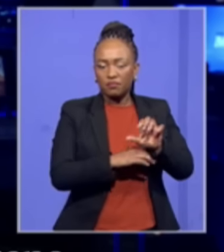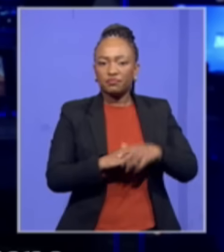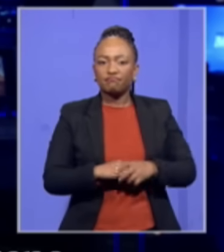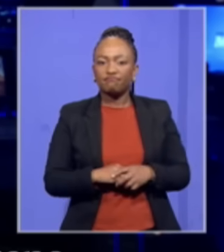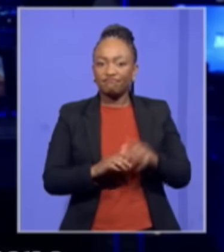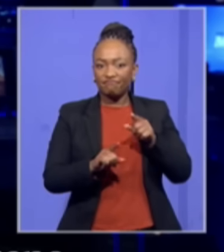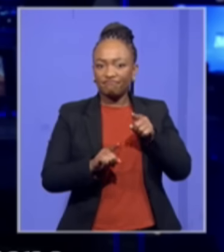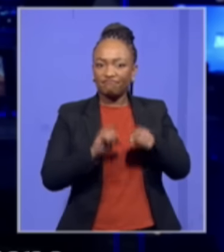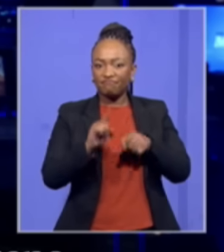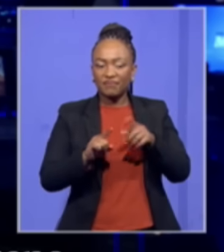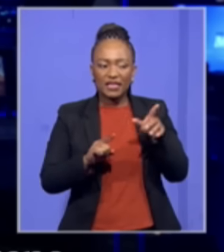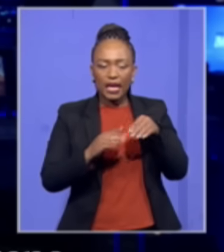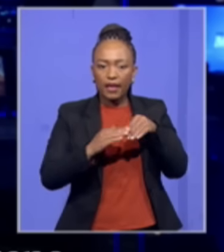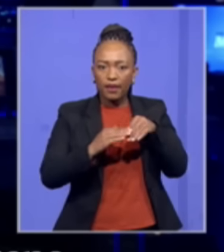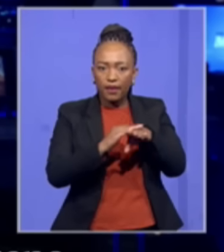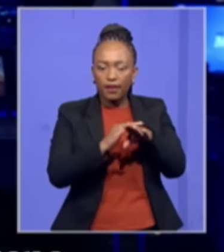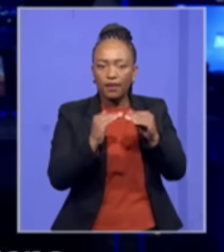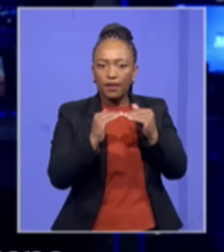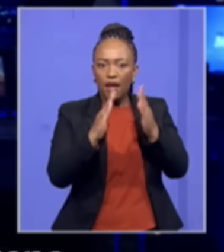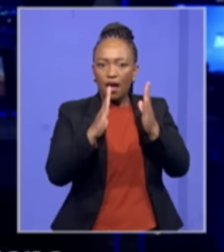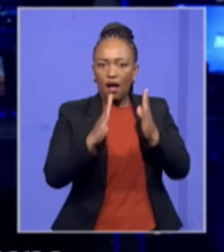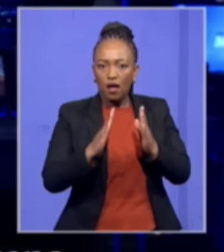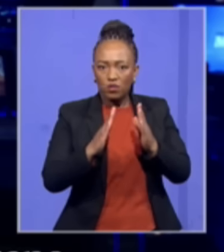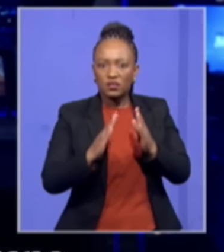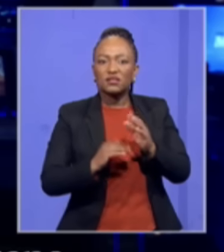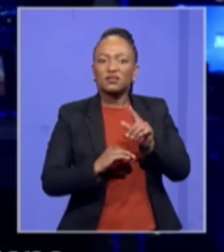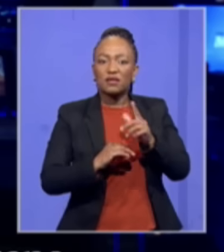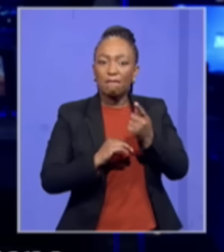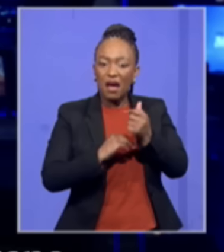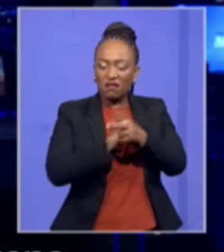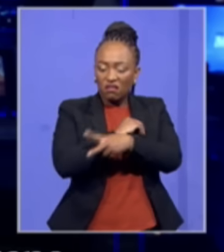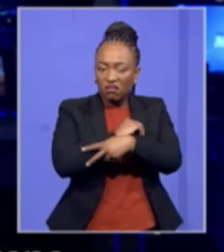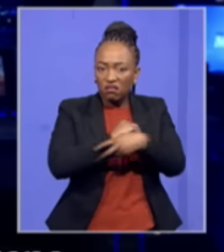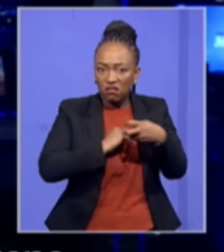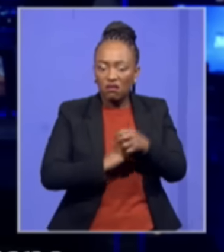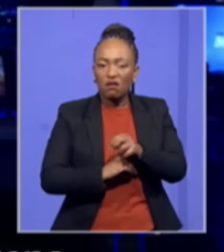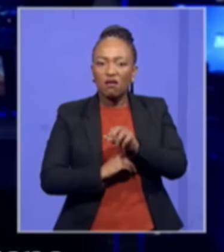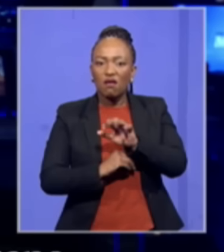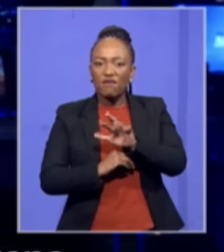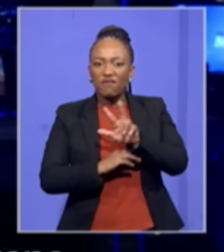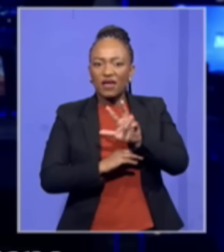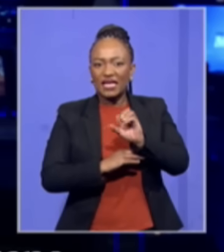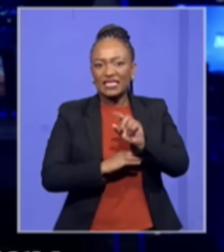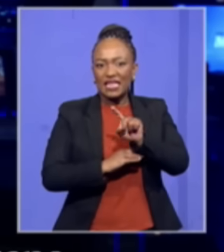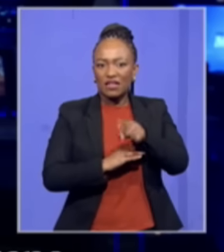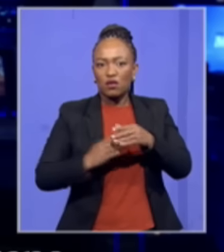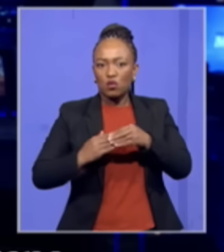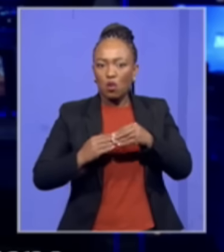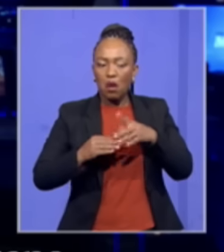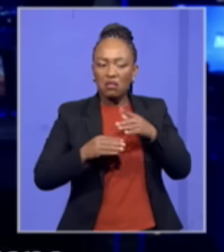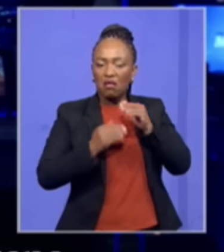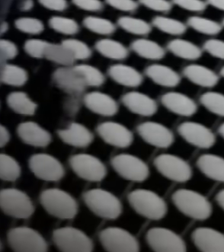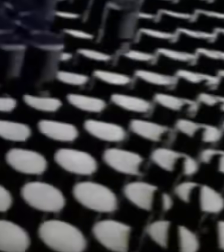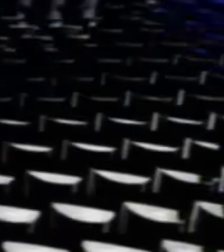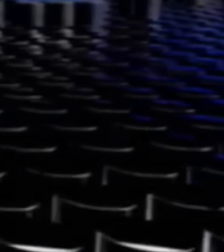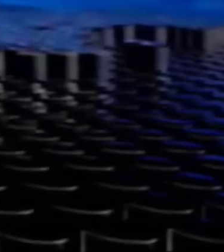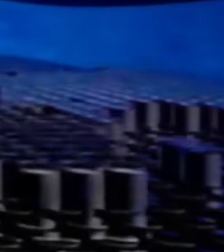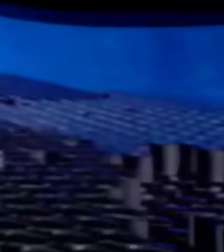ka ho ptjhatla ho utswa tjhelete e ballwang ho $580,000 e neng e patilwe ka rasoufa.